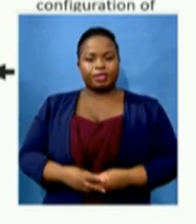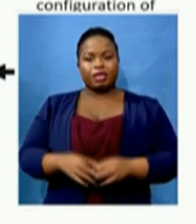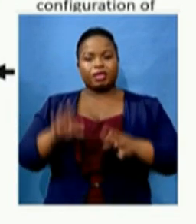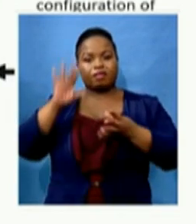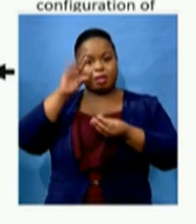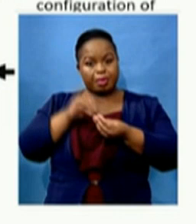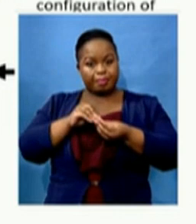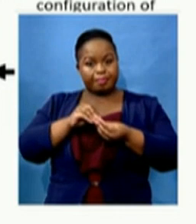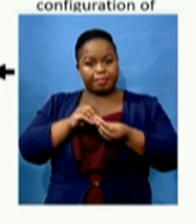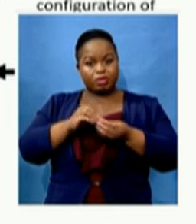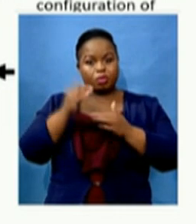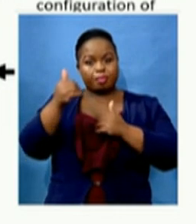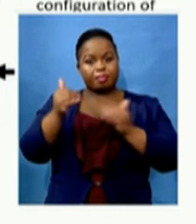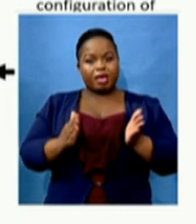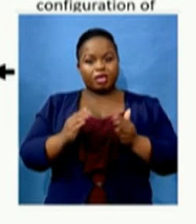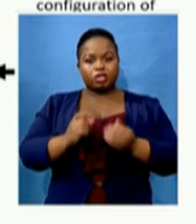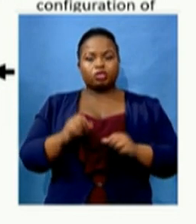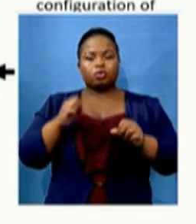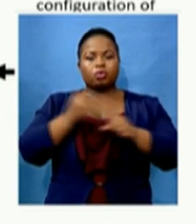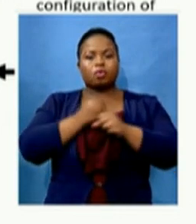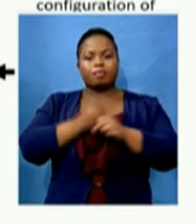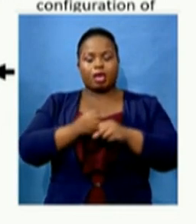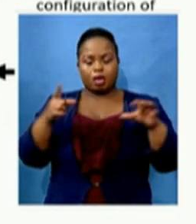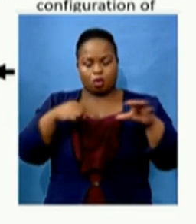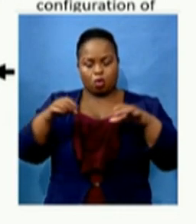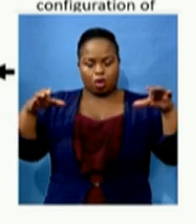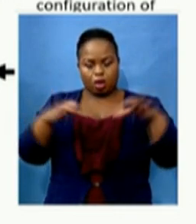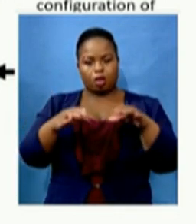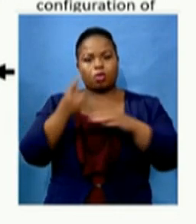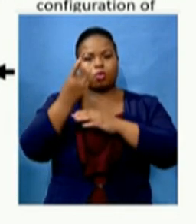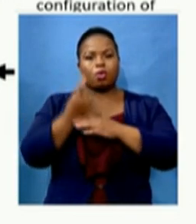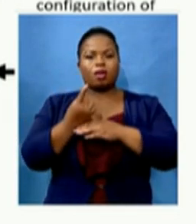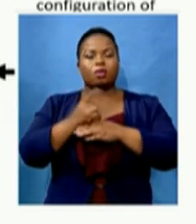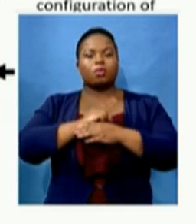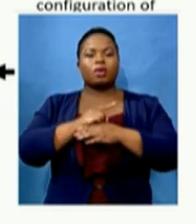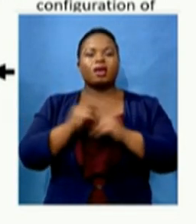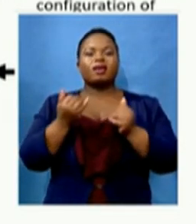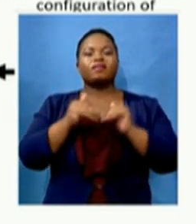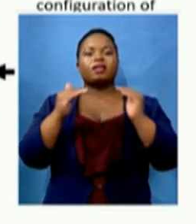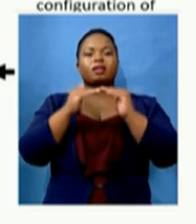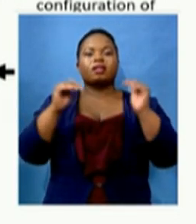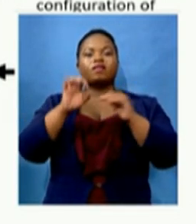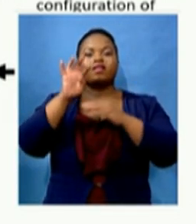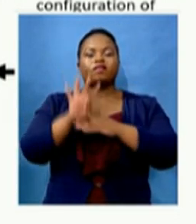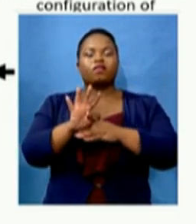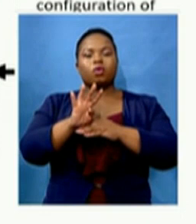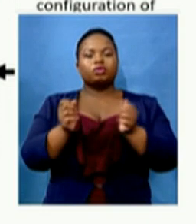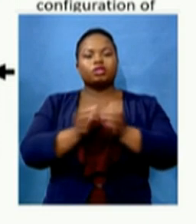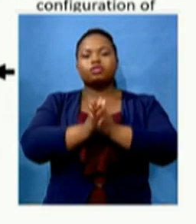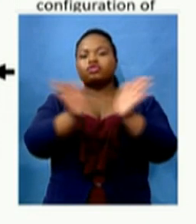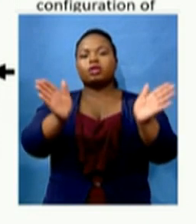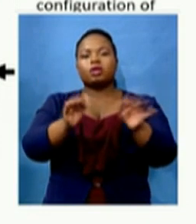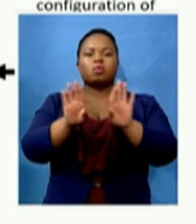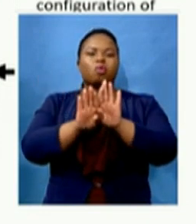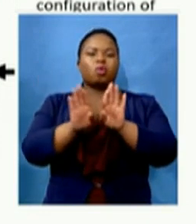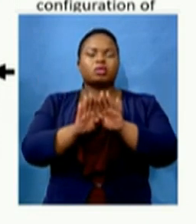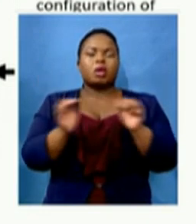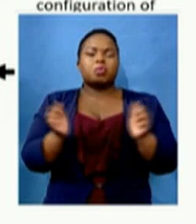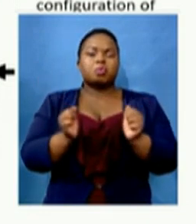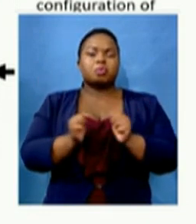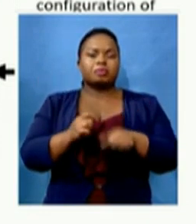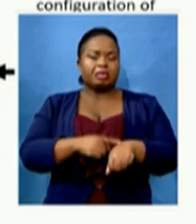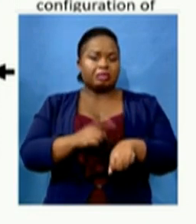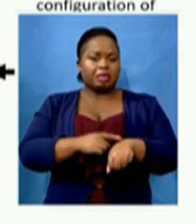would now say we've got a level 4 general lockdown with targeted screening and cold weather, and you decide which one of those interventions is in